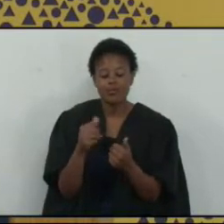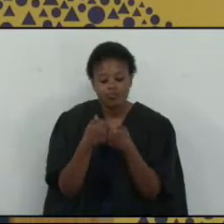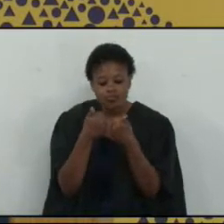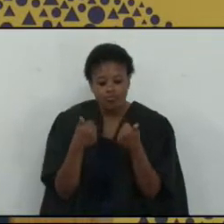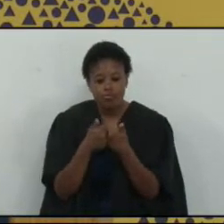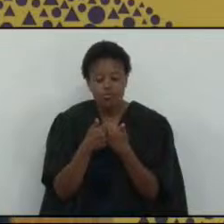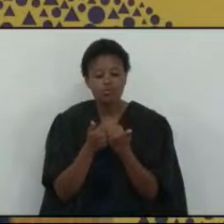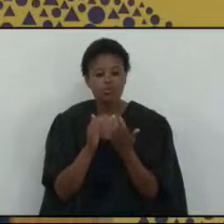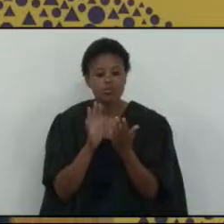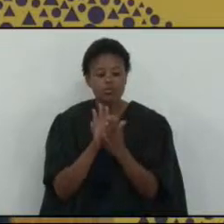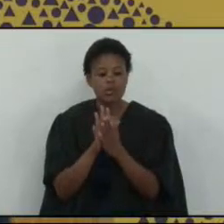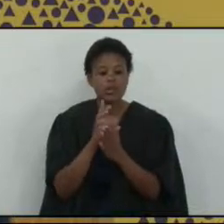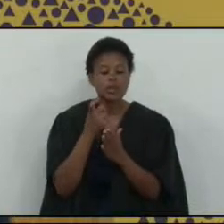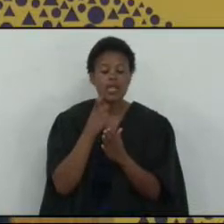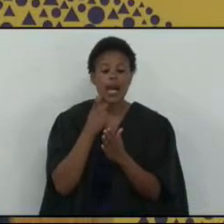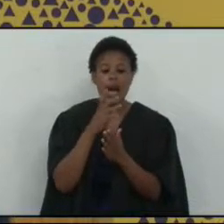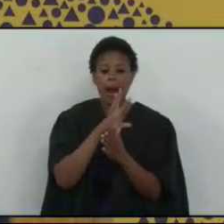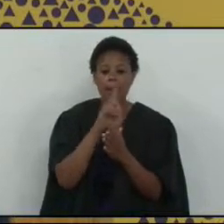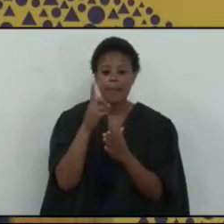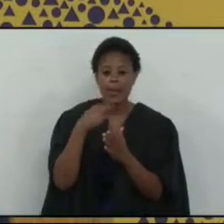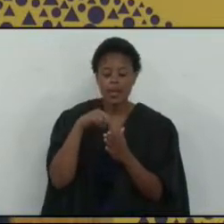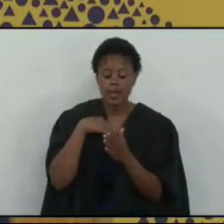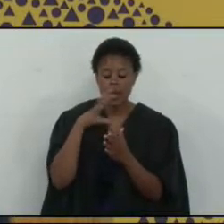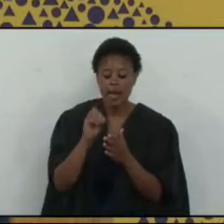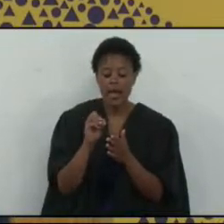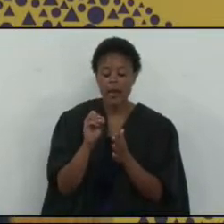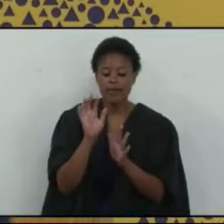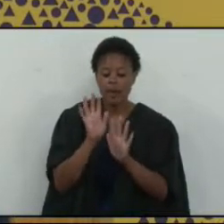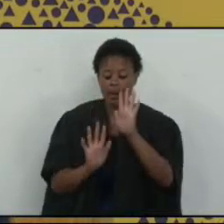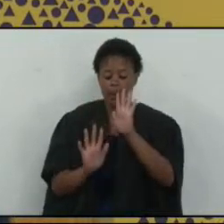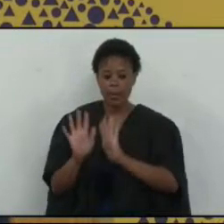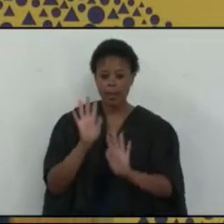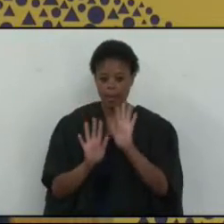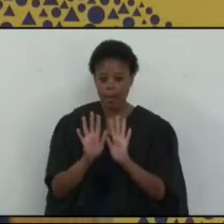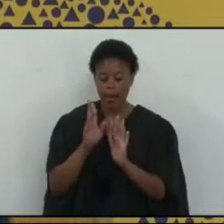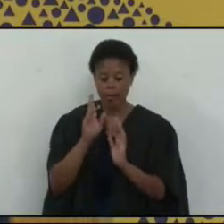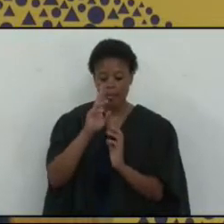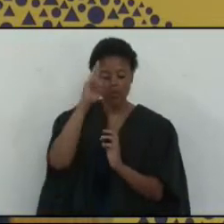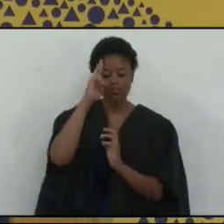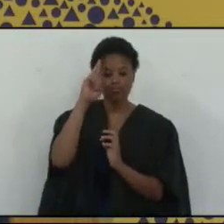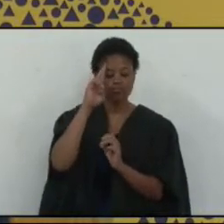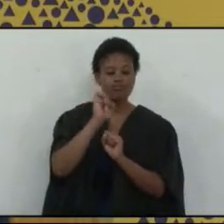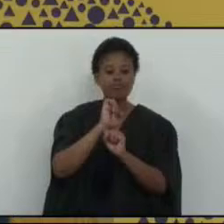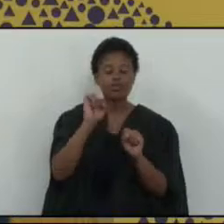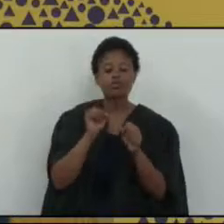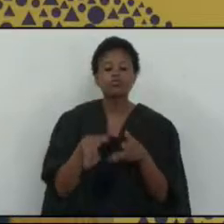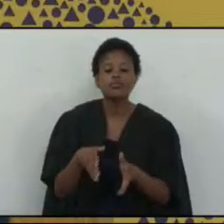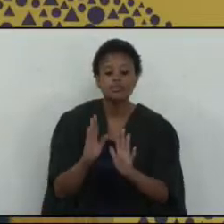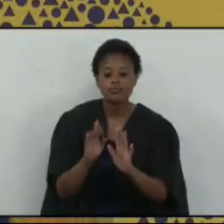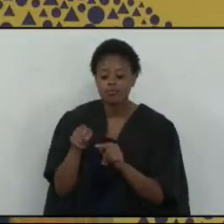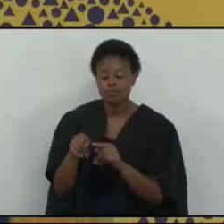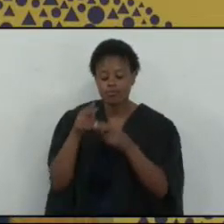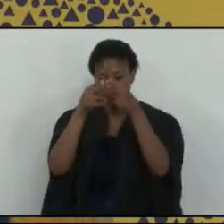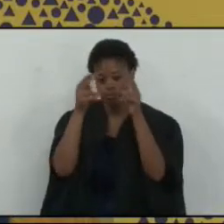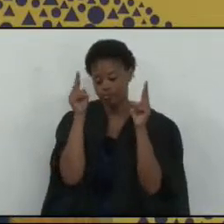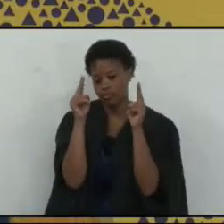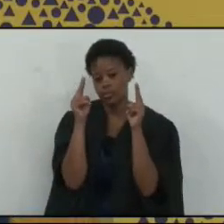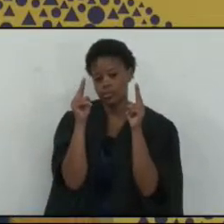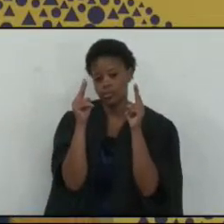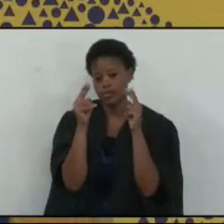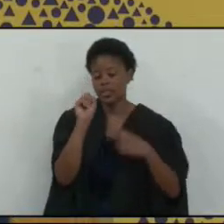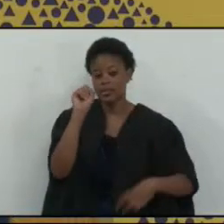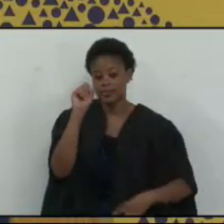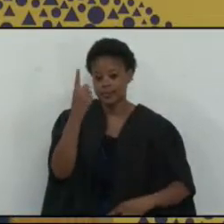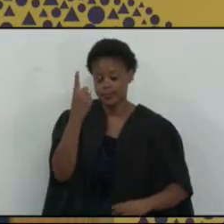setbacks. When confronted with setbacks, please be reminded of your journey in the university.